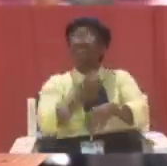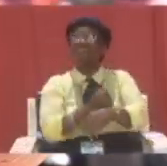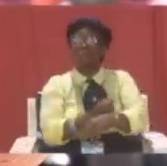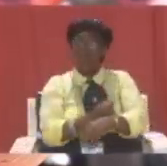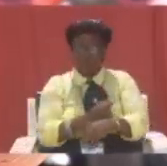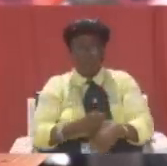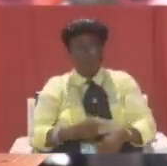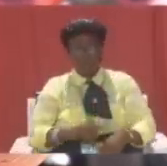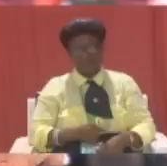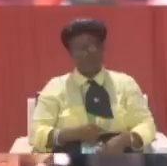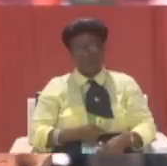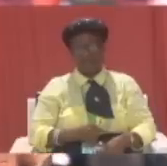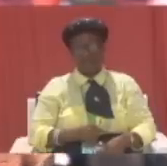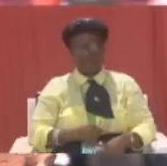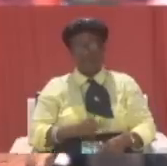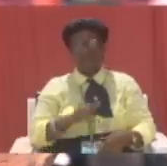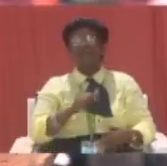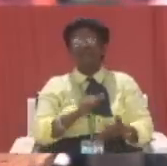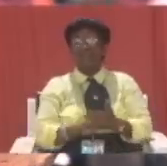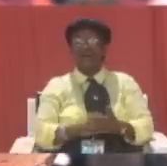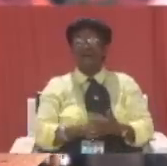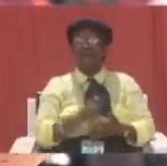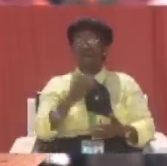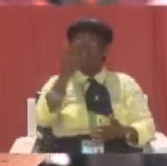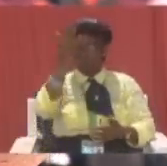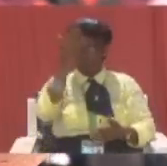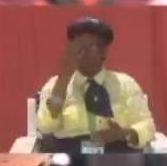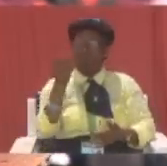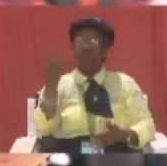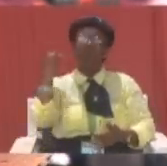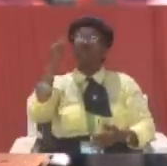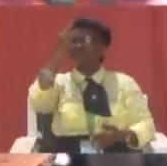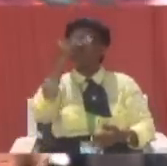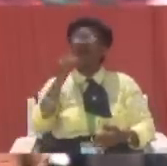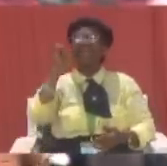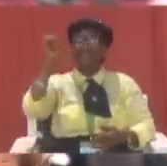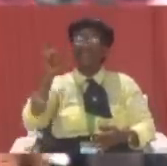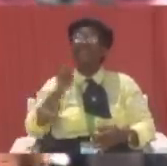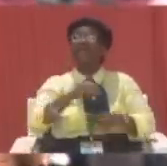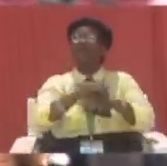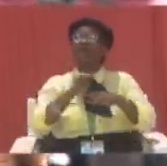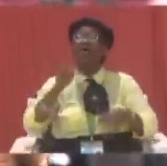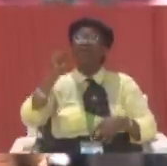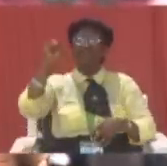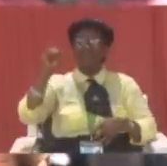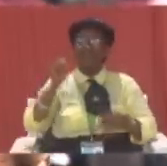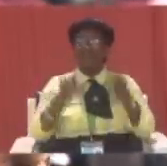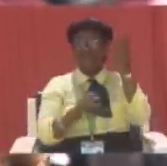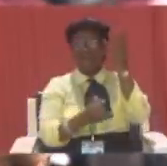That's why he called him Isaac. God made me